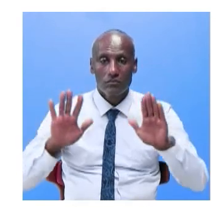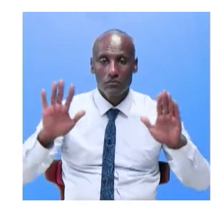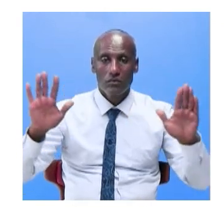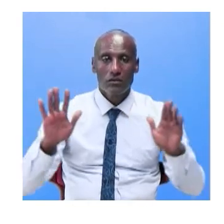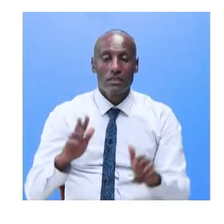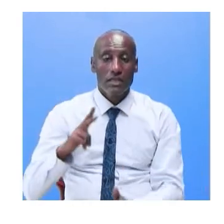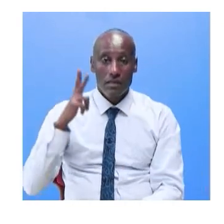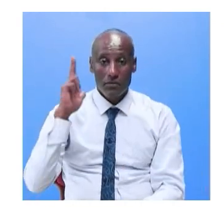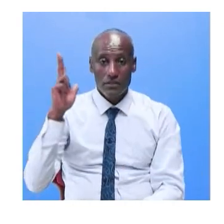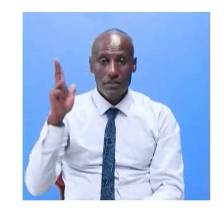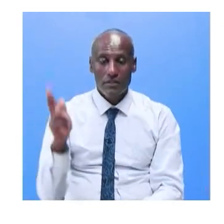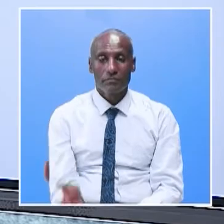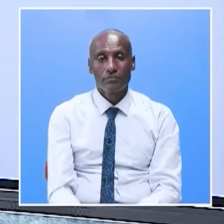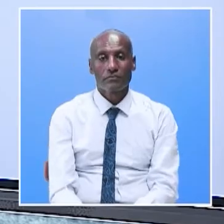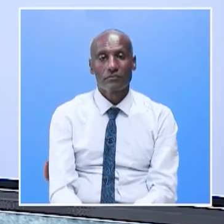Question number 3.